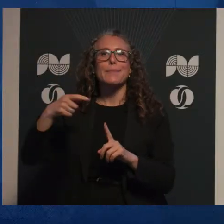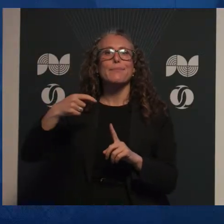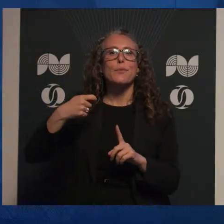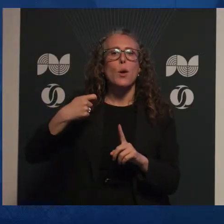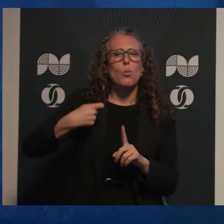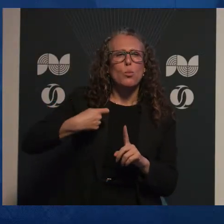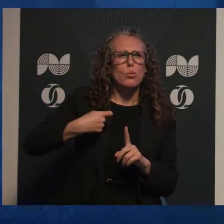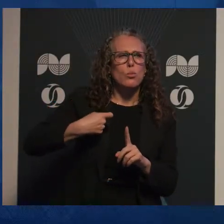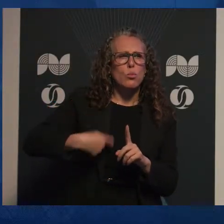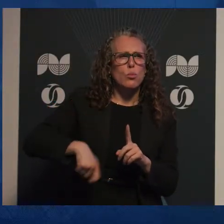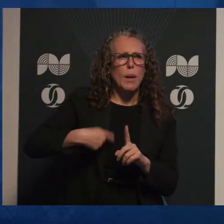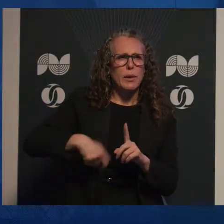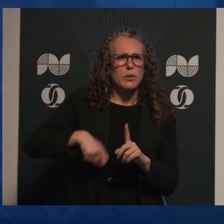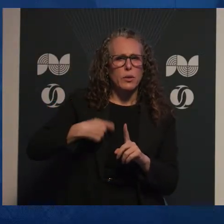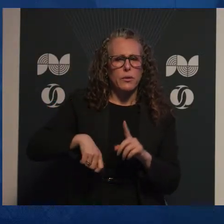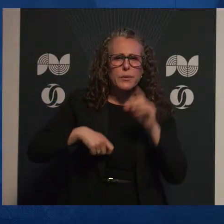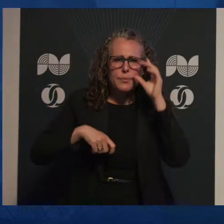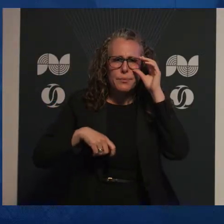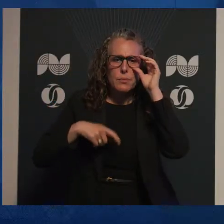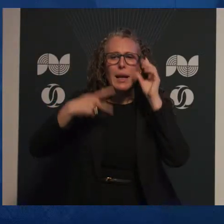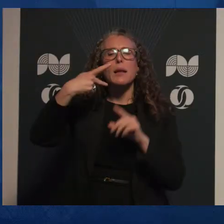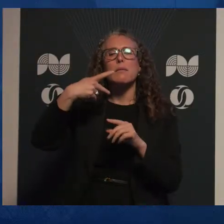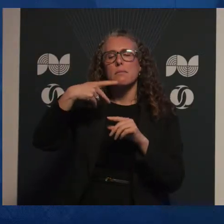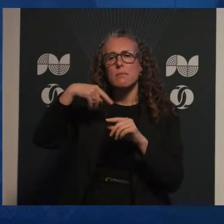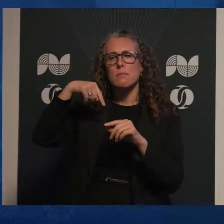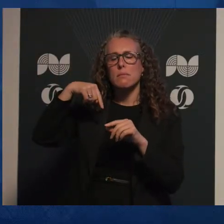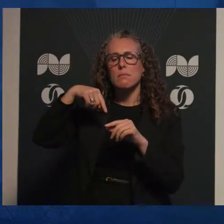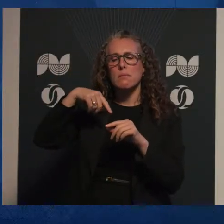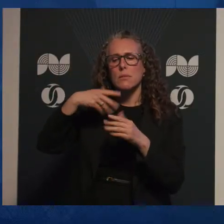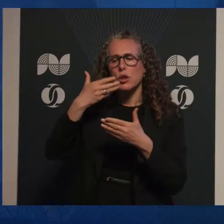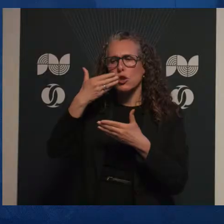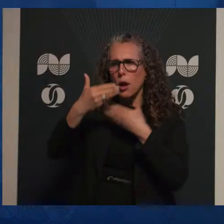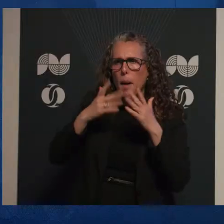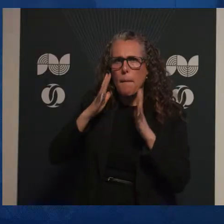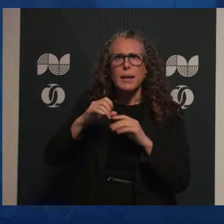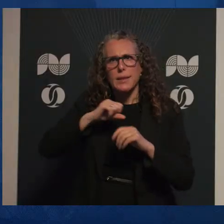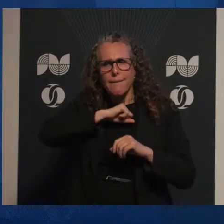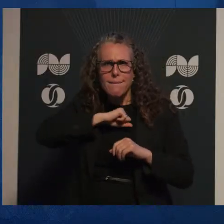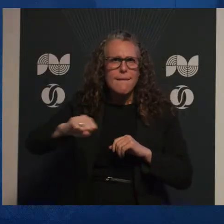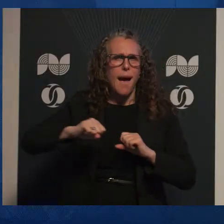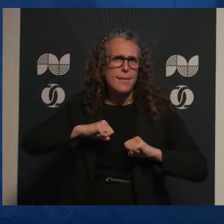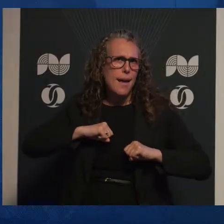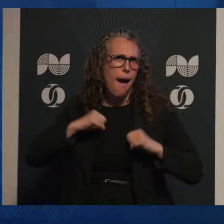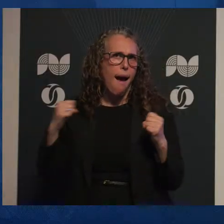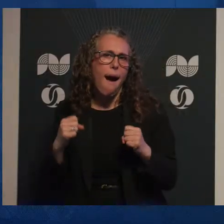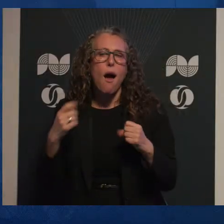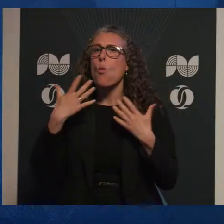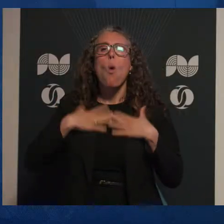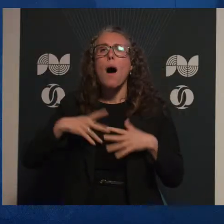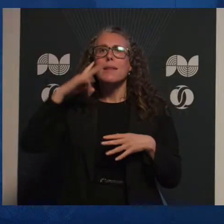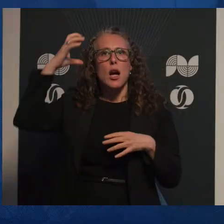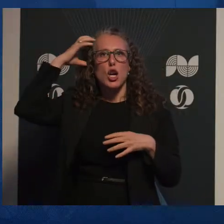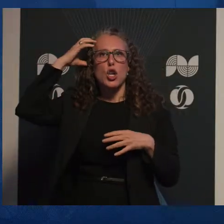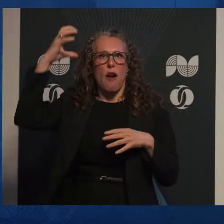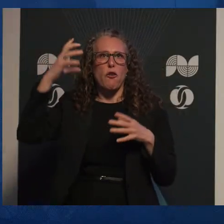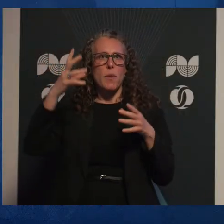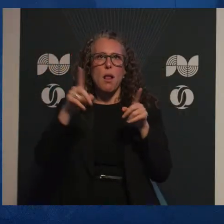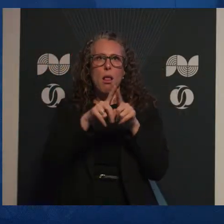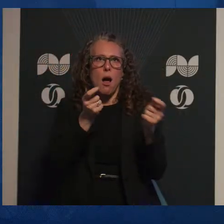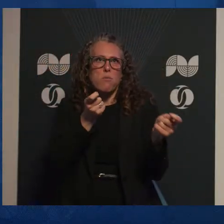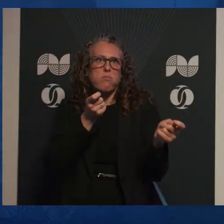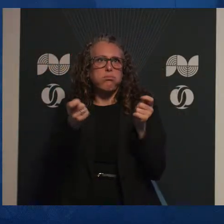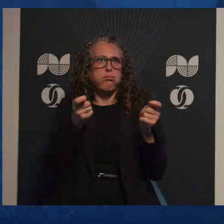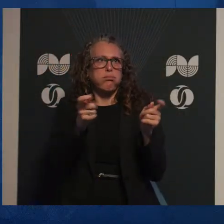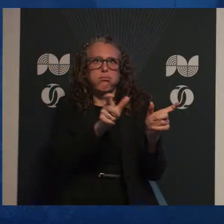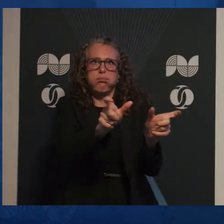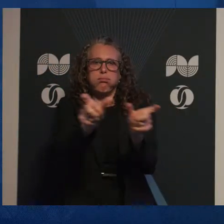the private sector and the ability of the private sector to act quickly and ensuring that the state isn't a restraint on the private sector. There is